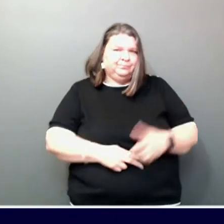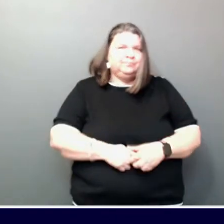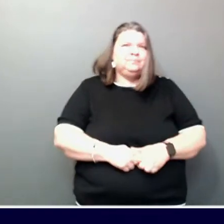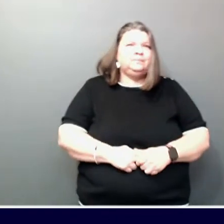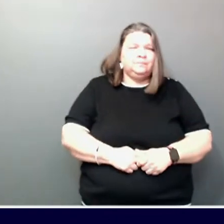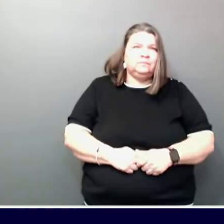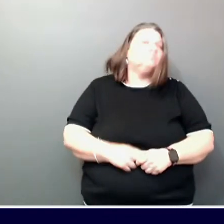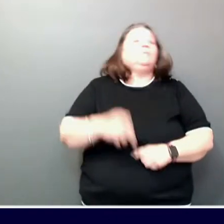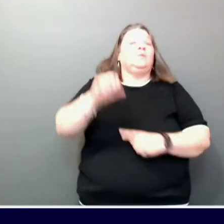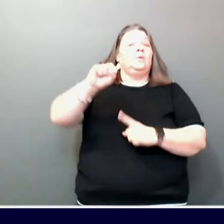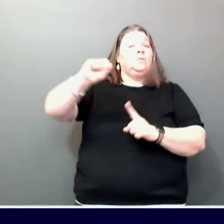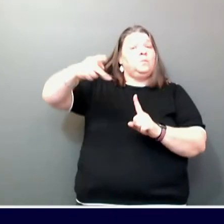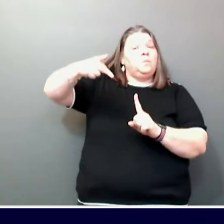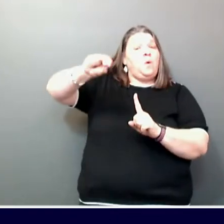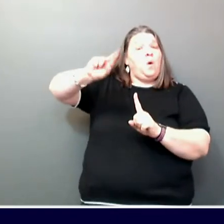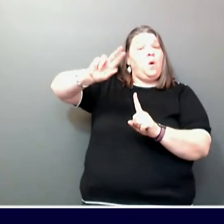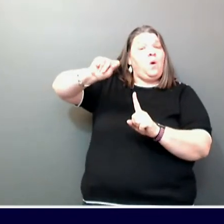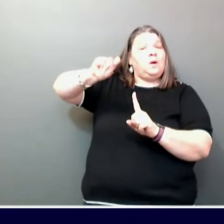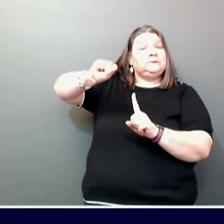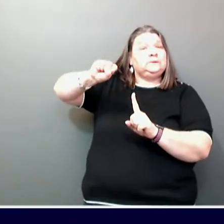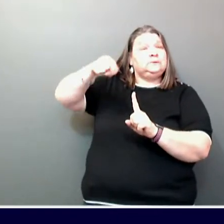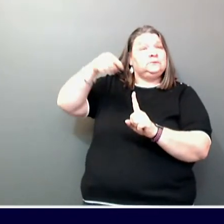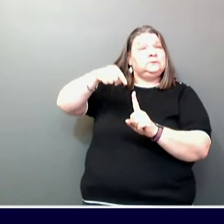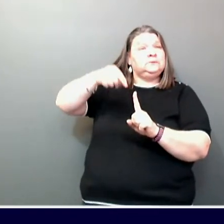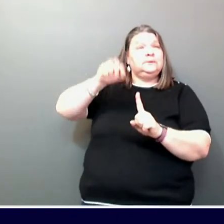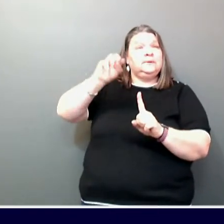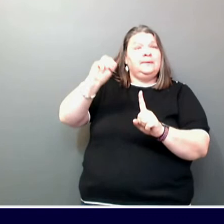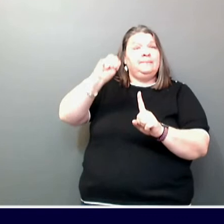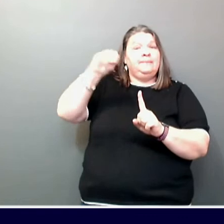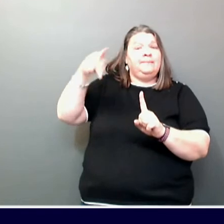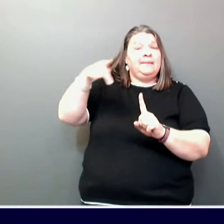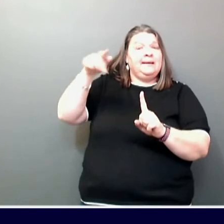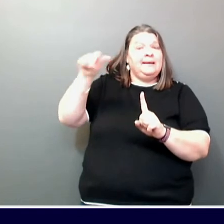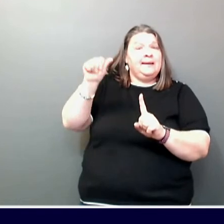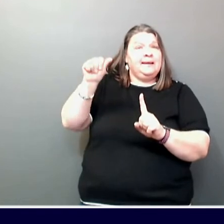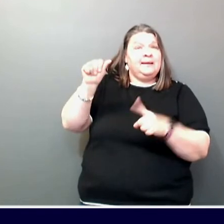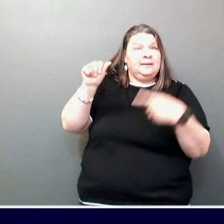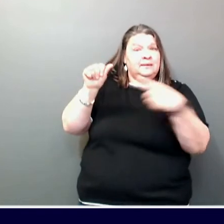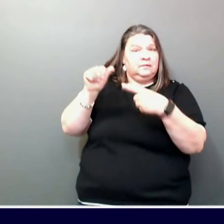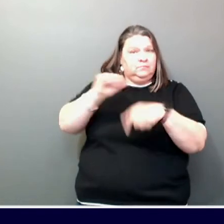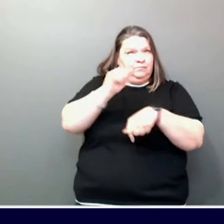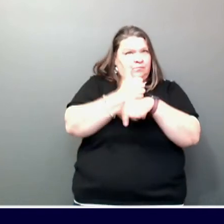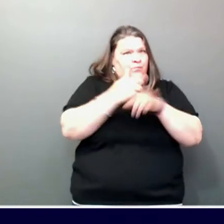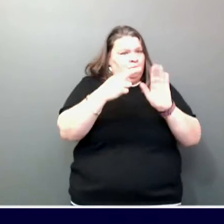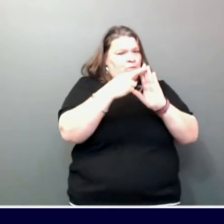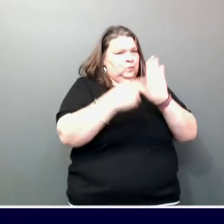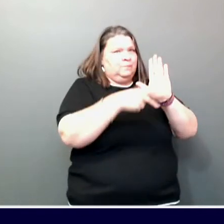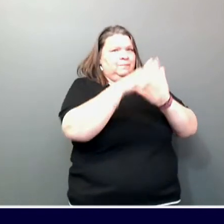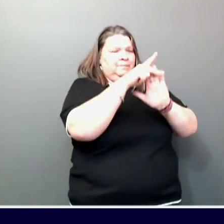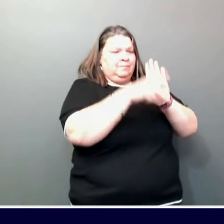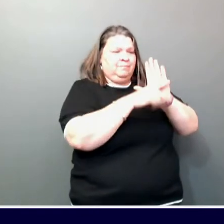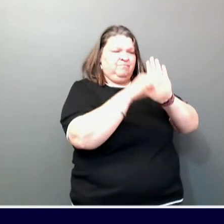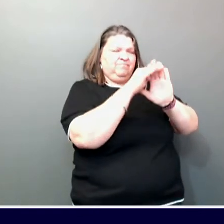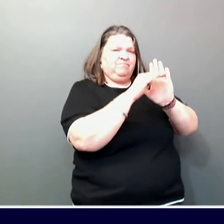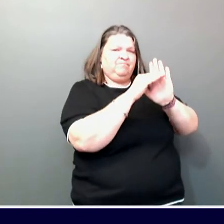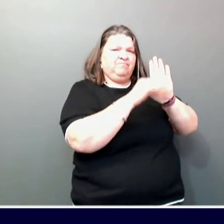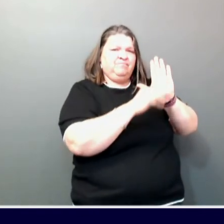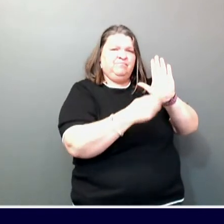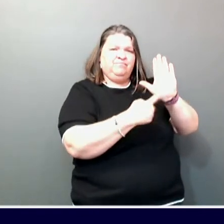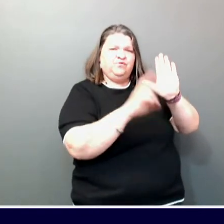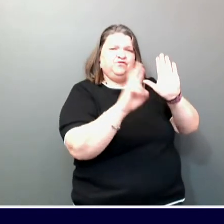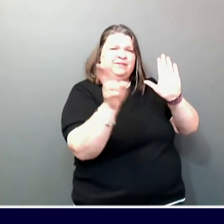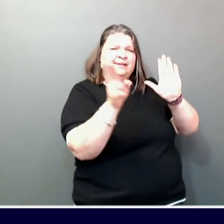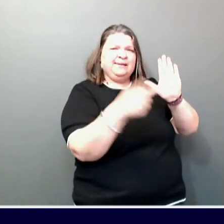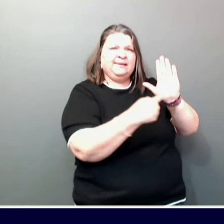Principals Association has set guidelines for school sports in Maine. So we defer questions about the guidelines to the Maine Principals